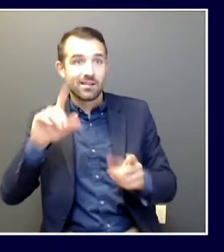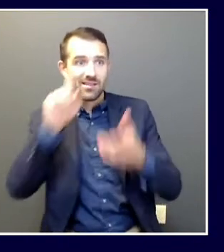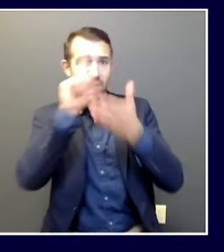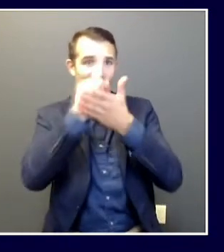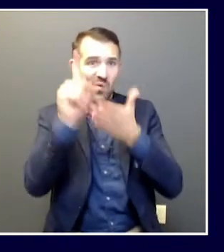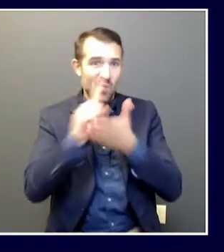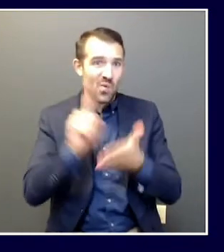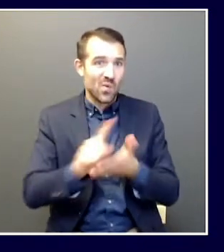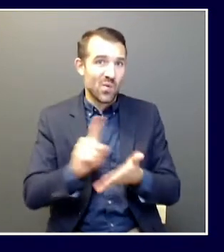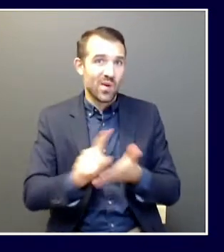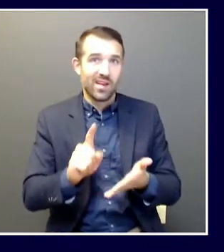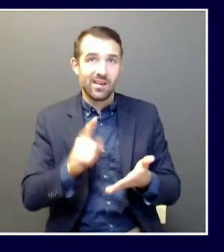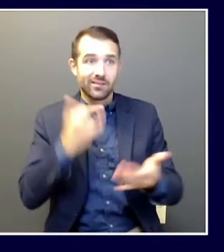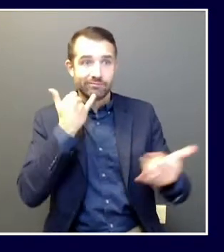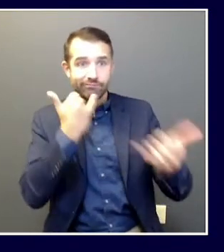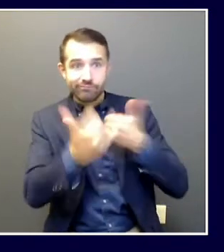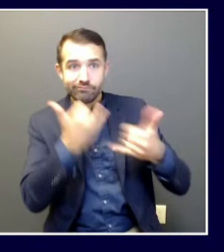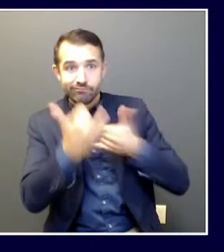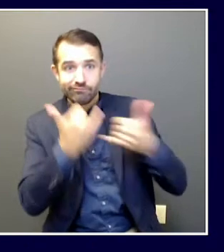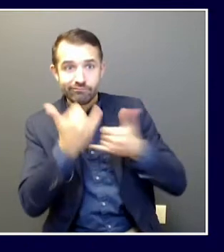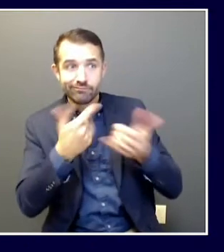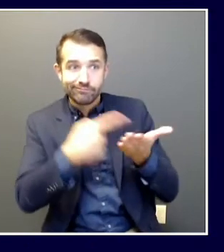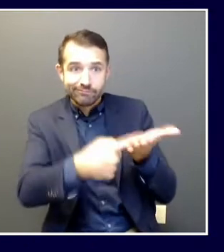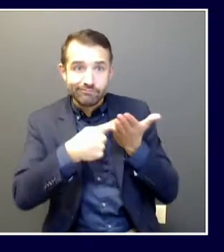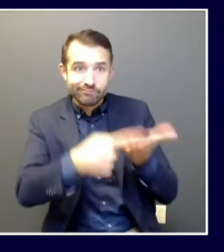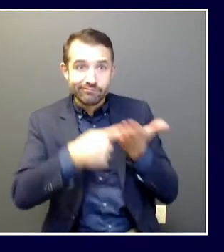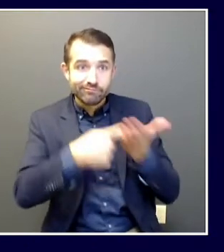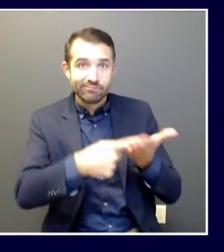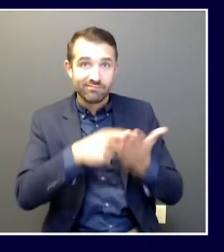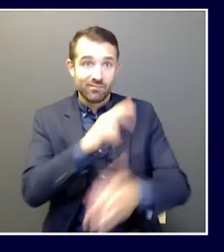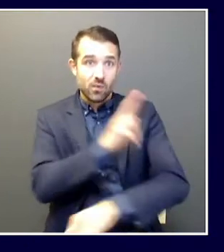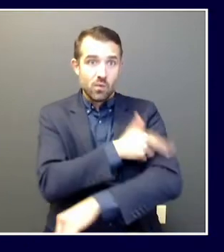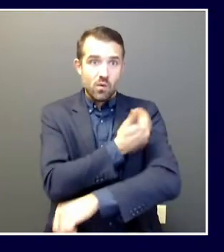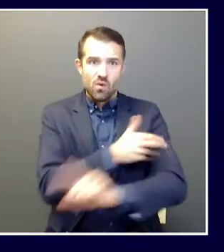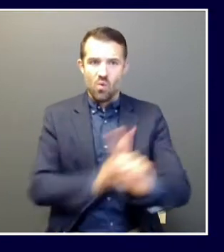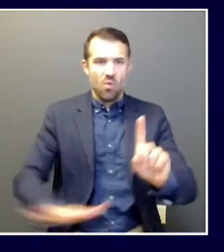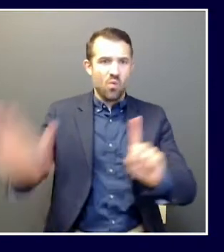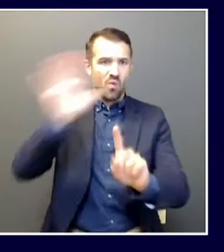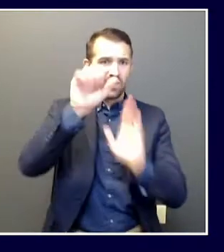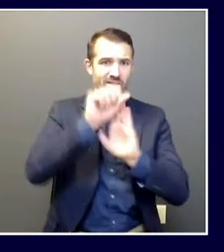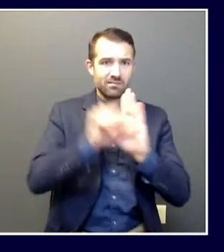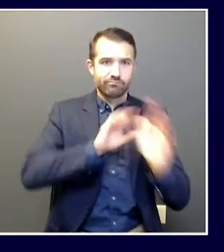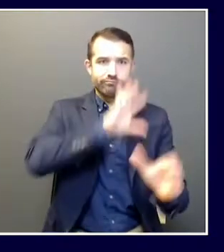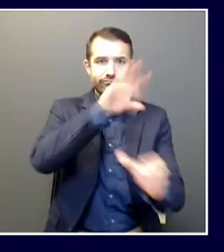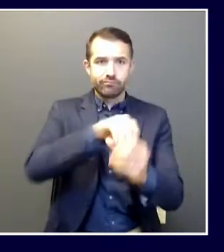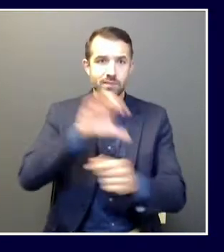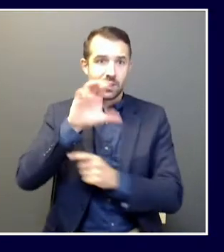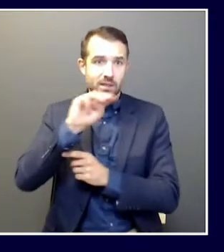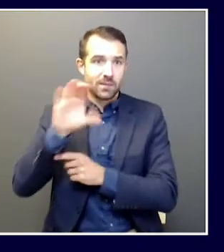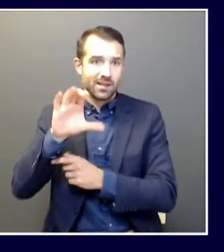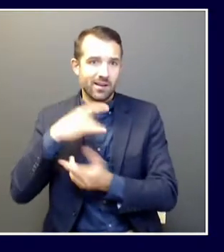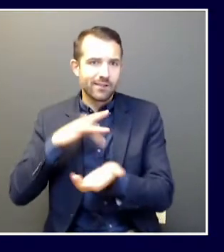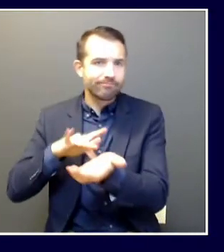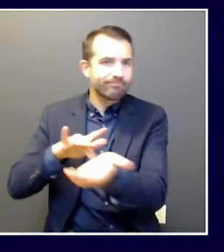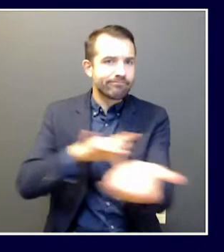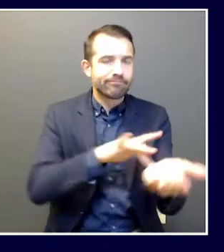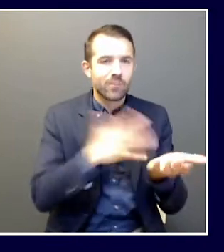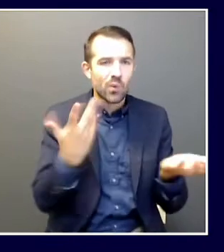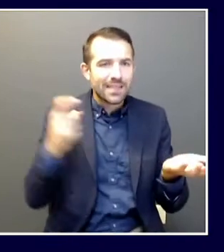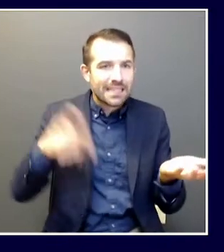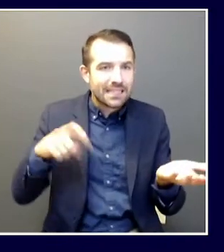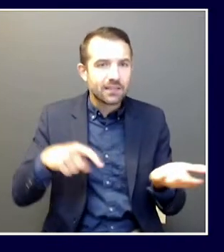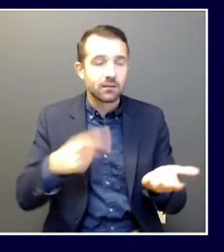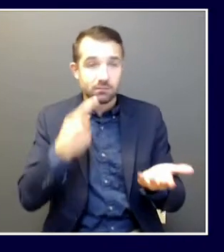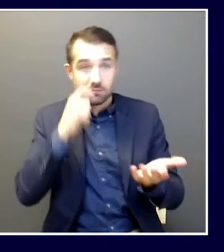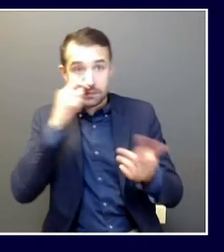our hospital leadership, including Central Maine Healthcare, to see what do they need. Is it testing supplies? Is it PPE?